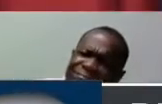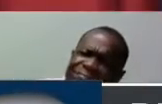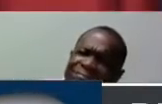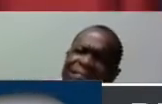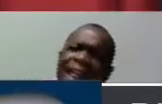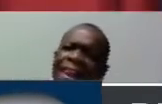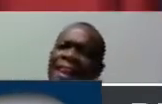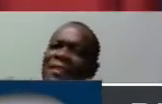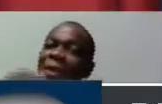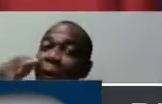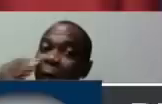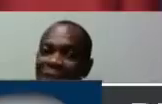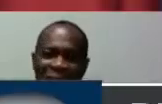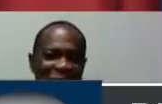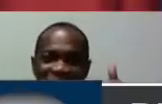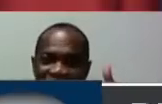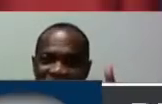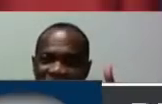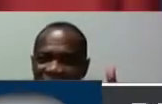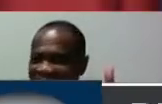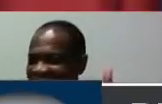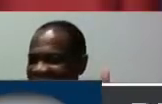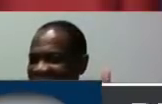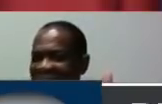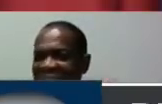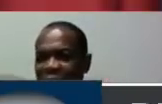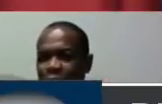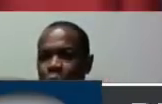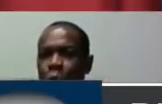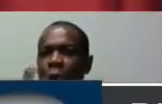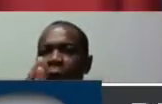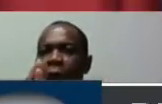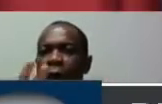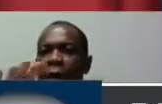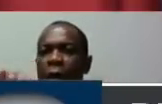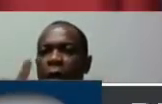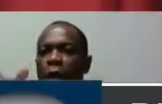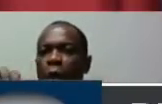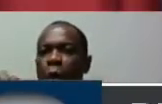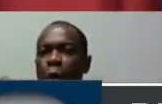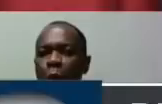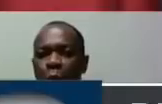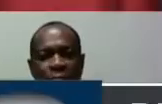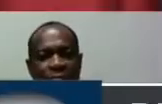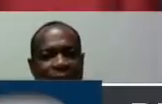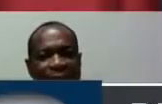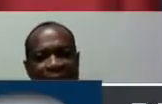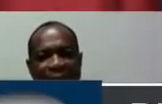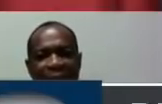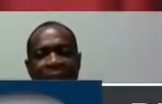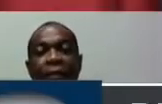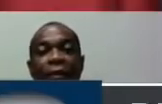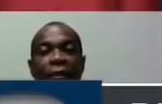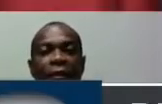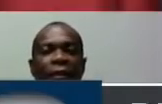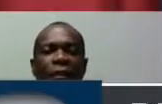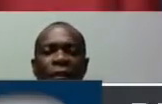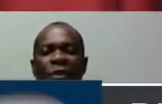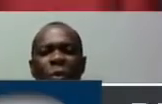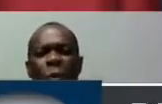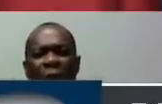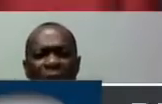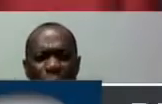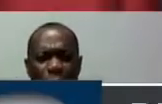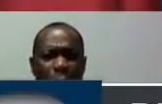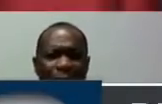main thing will be the QR code. One of the reasons we took a little longer is we decided to add the photograph, a person's photograph, because